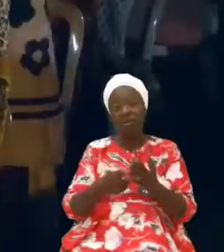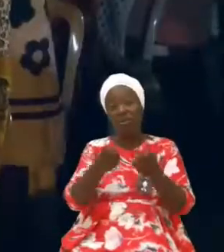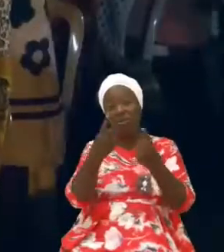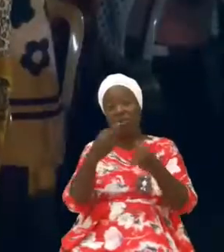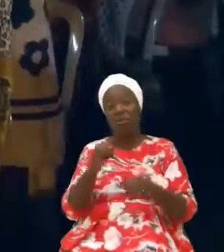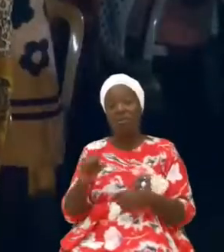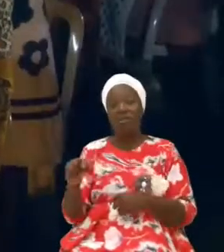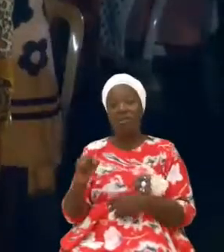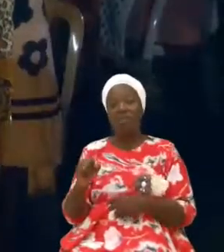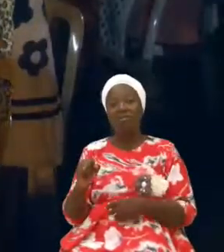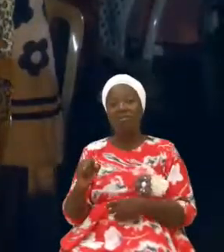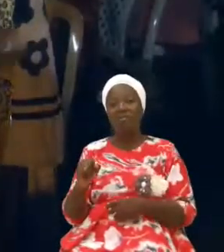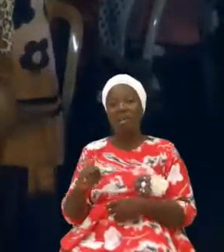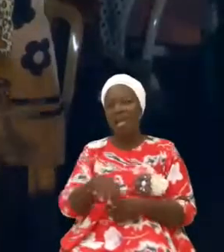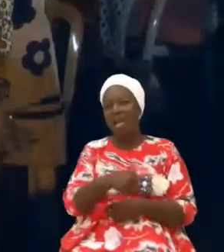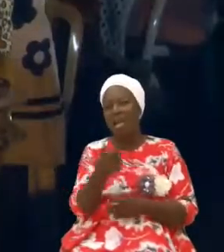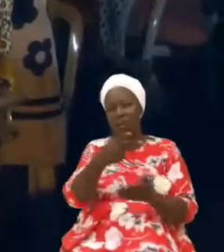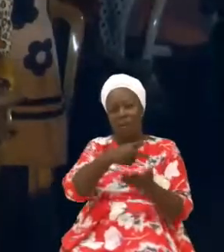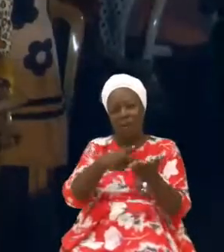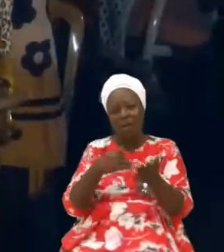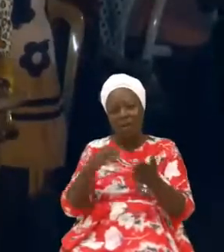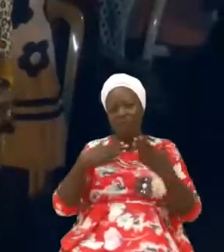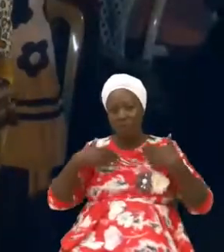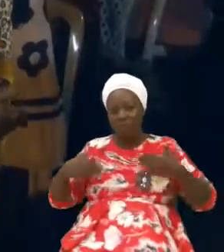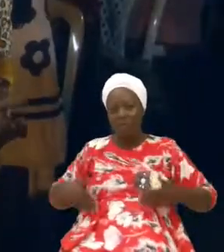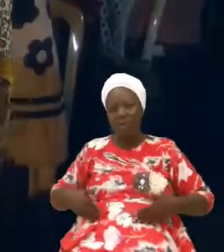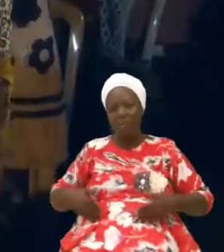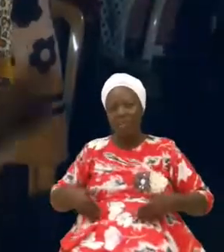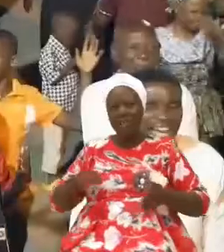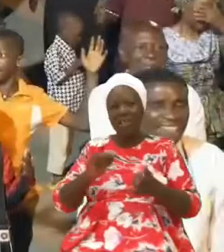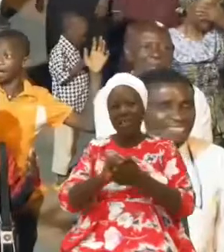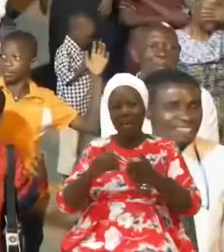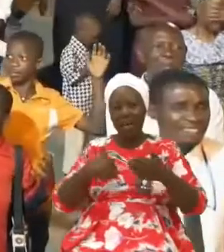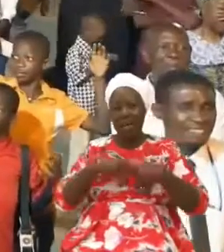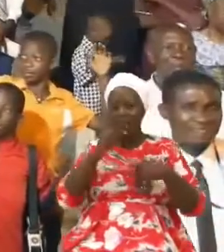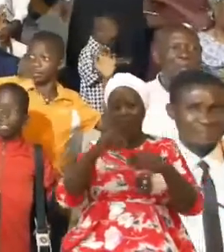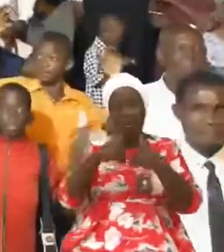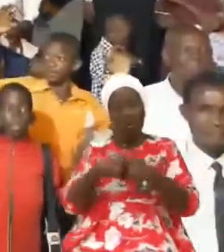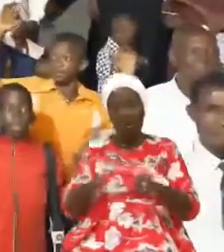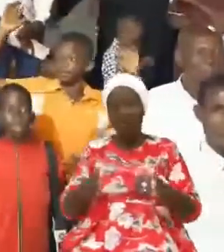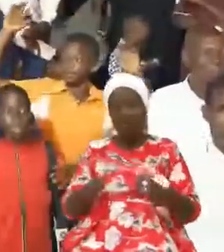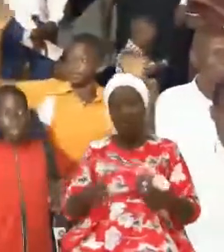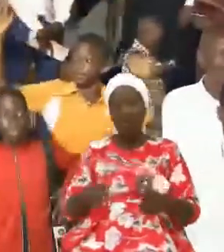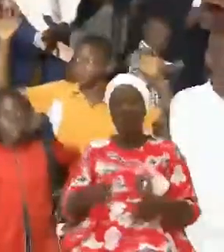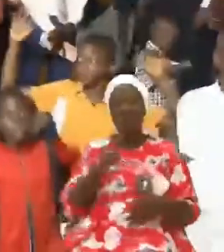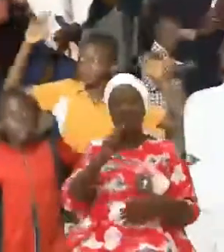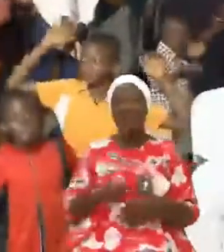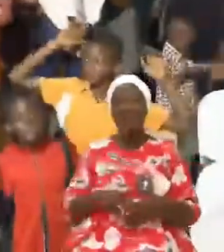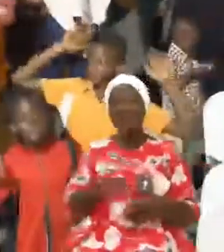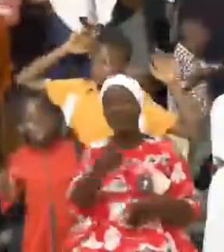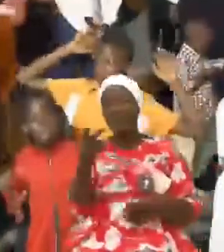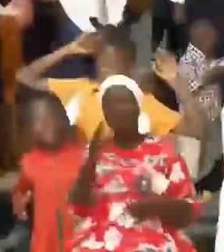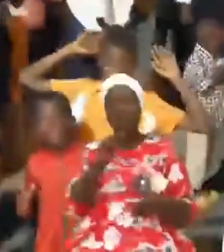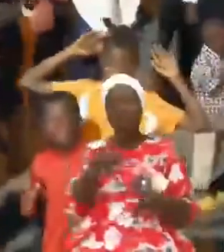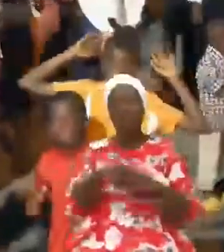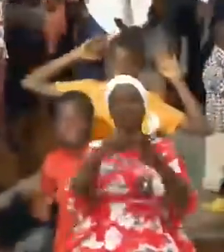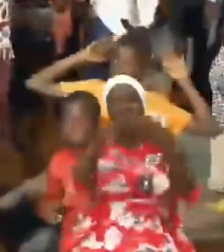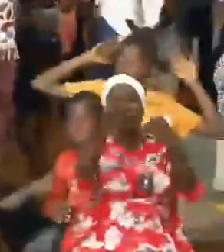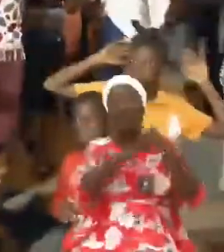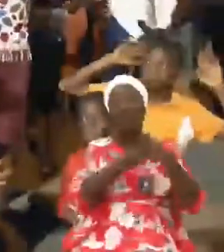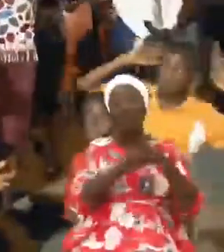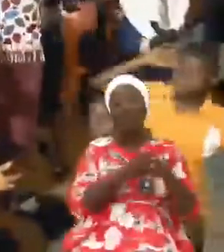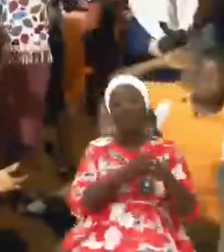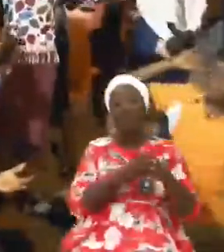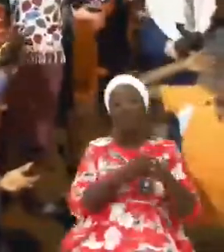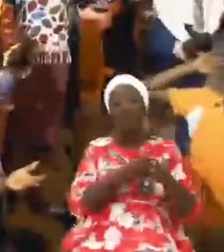exaltation coming, restoration coming, any part of your body that has been lost,